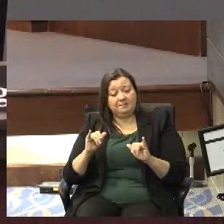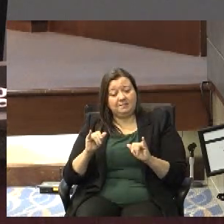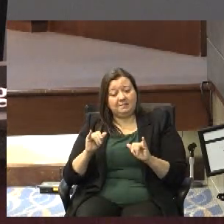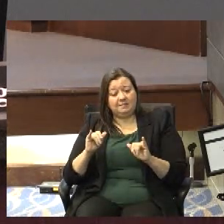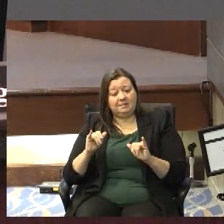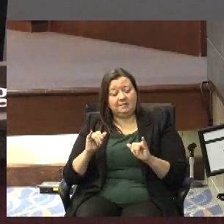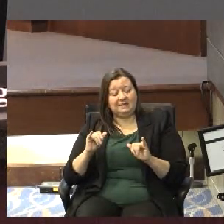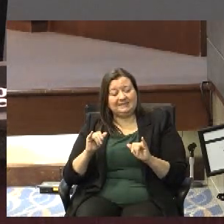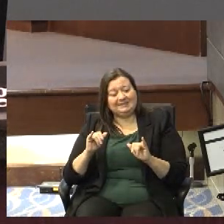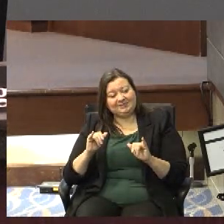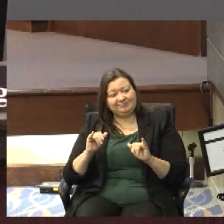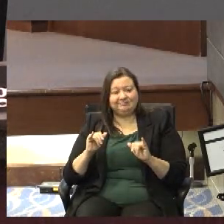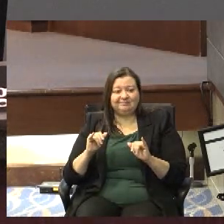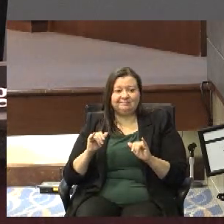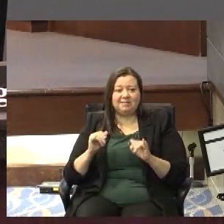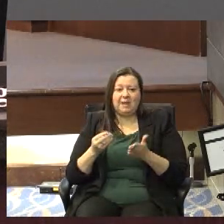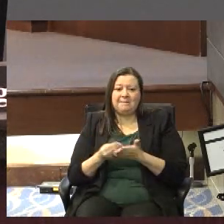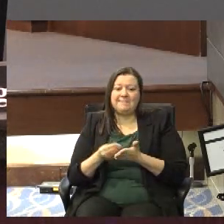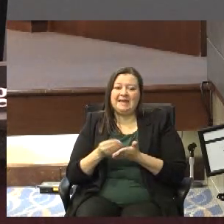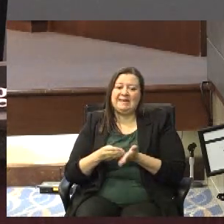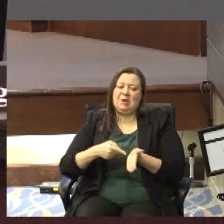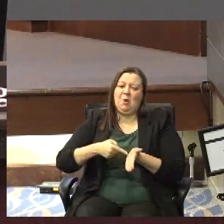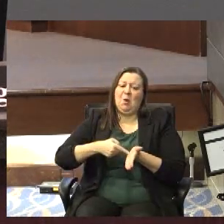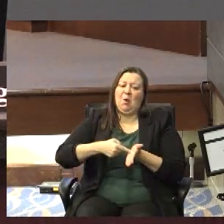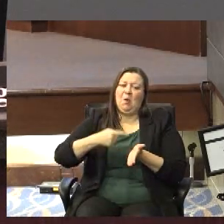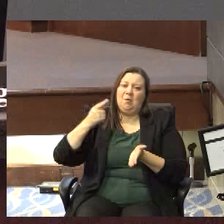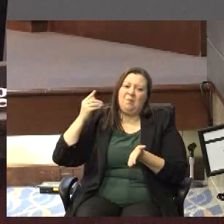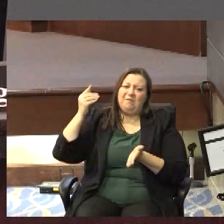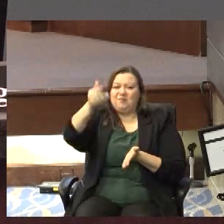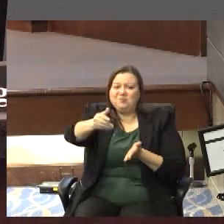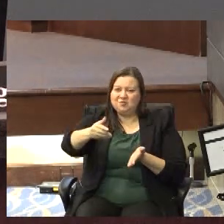with a lot of money left to pay out in infrastructure in the long run.